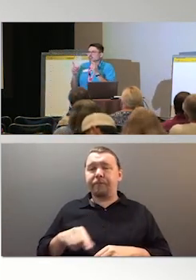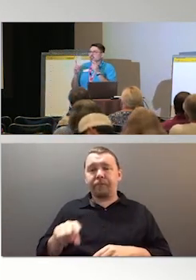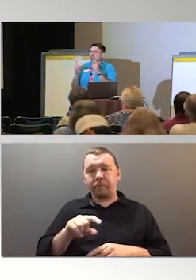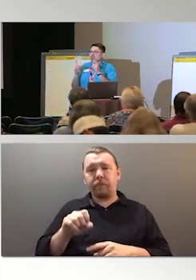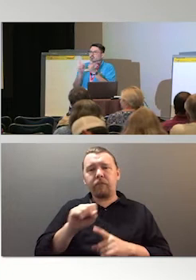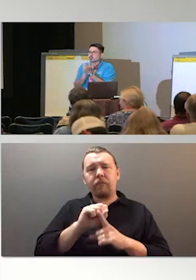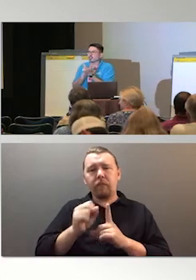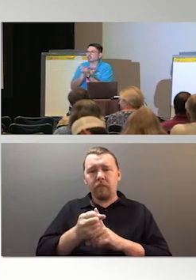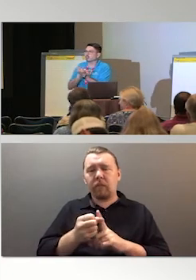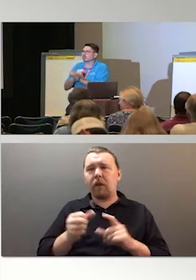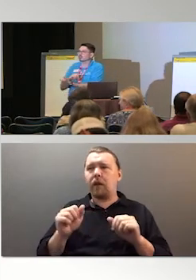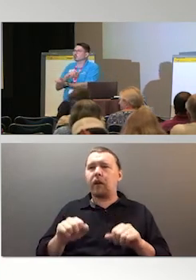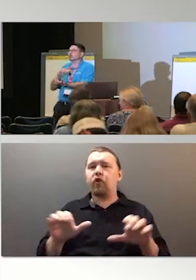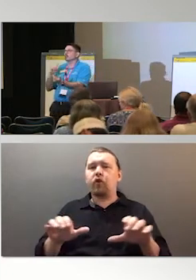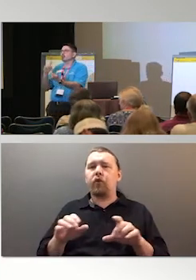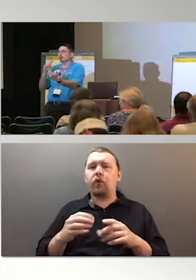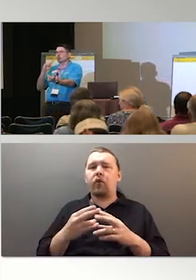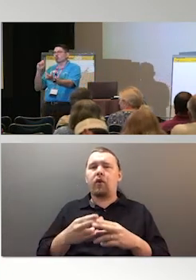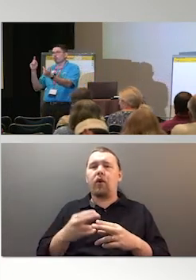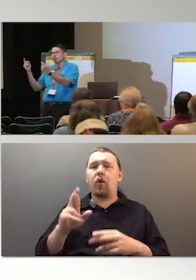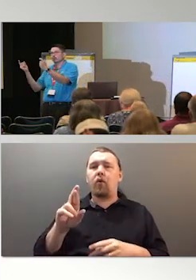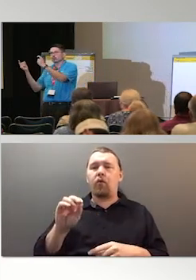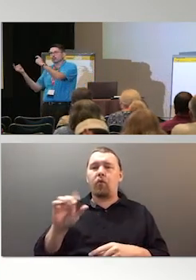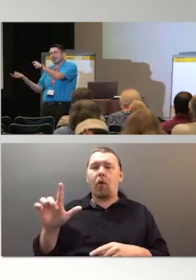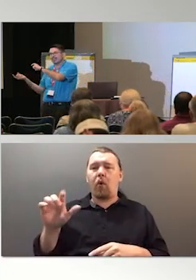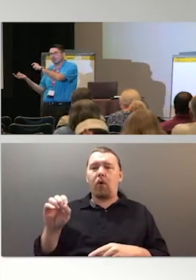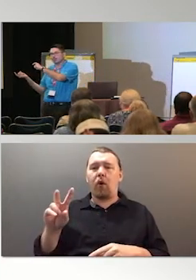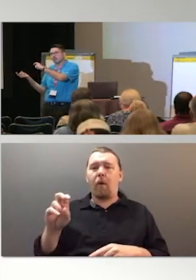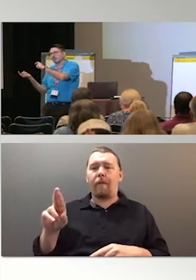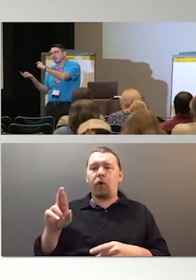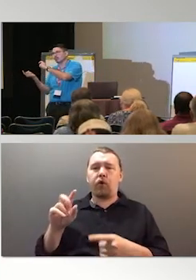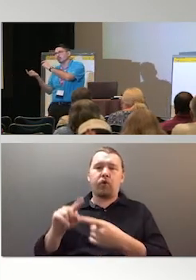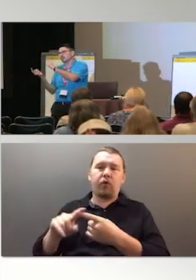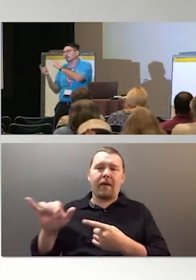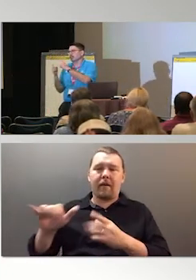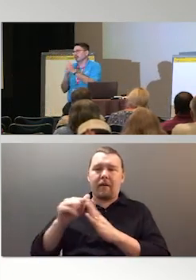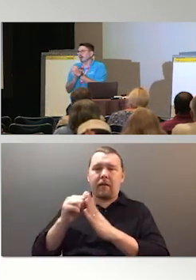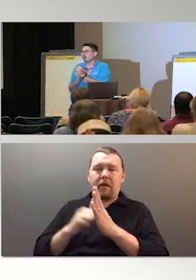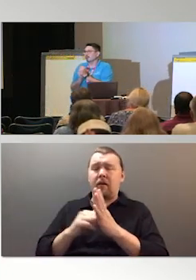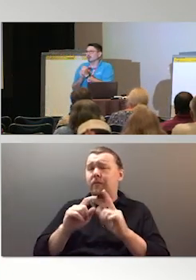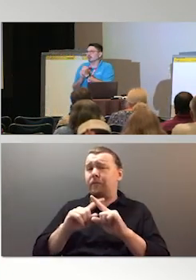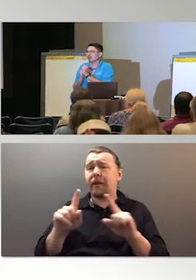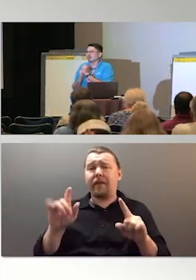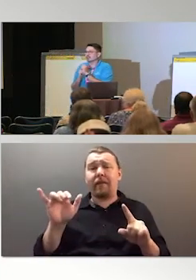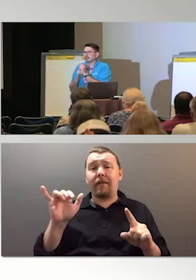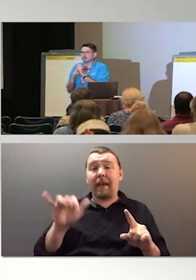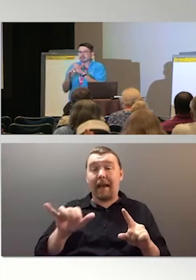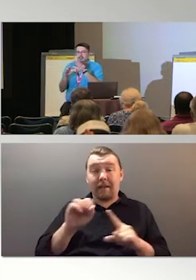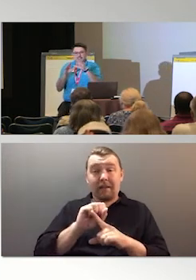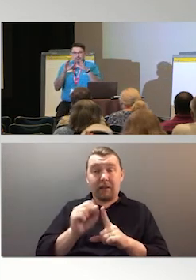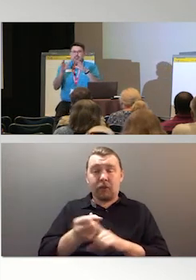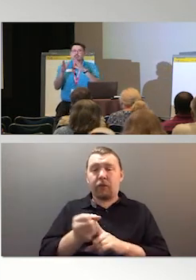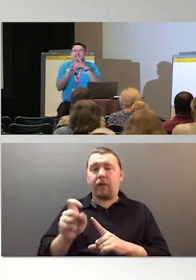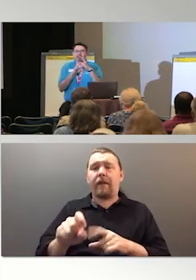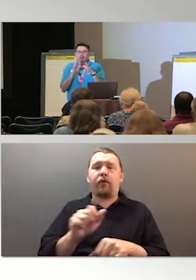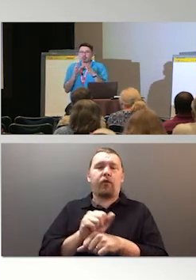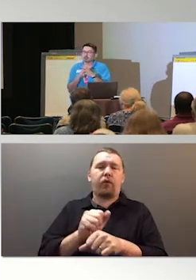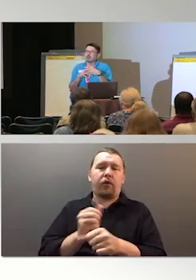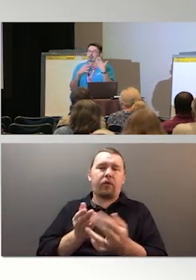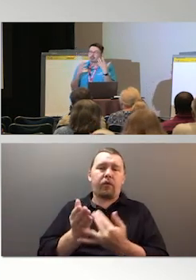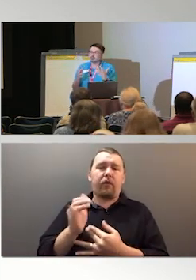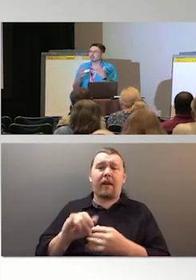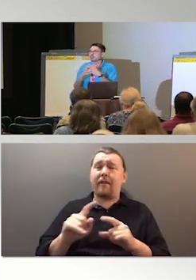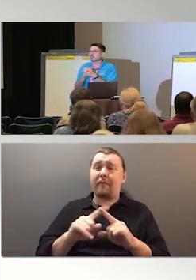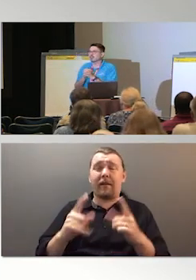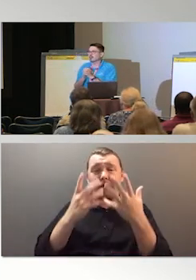those situations, most likely we would do what we call a rollover to that able account. But that is a situation we'd have to work through.